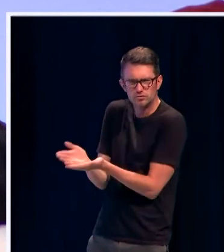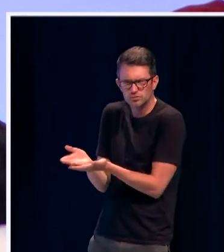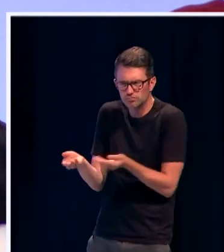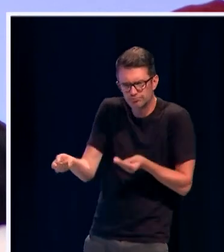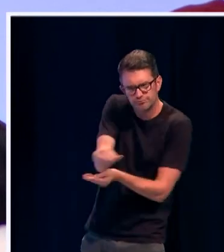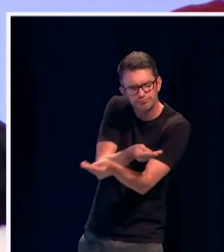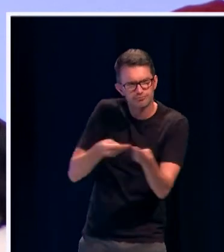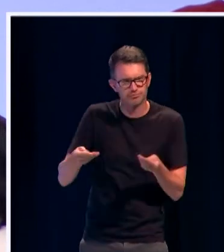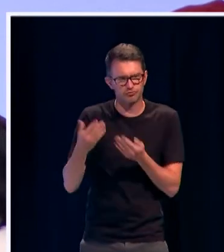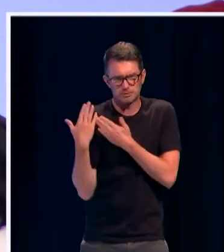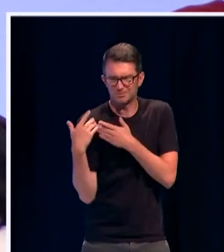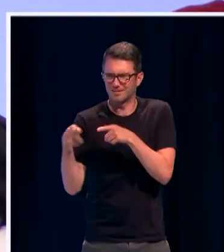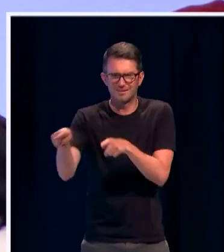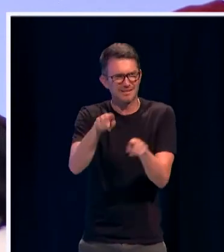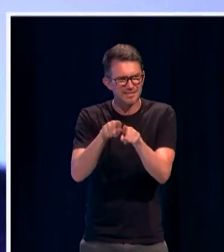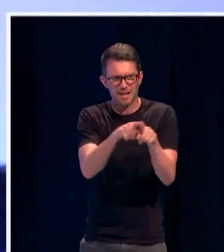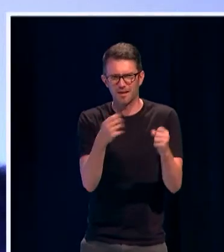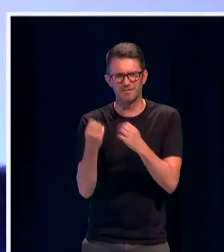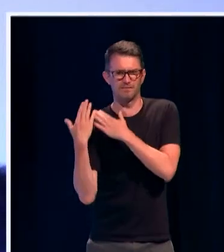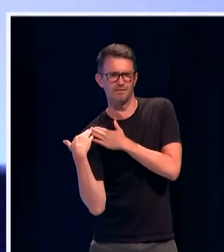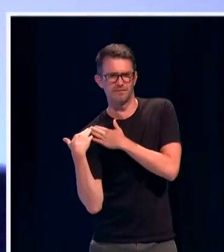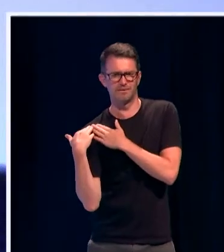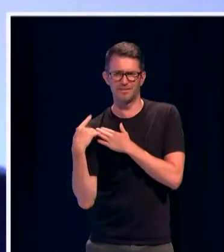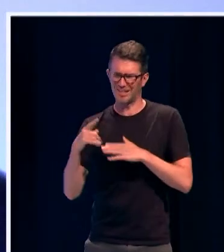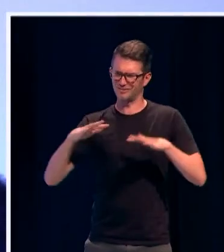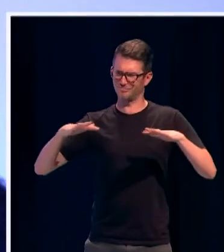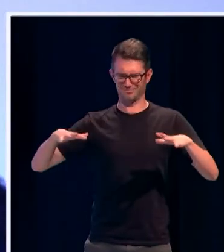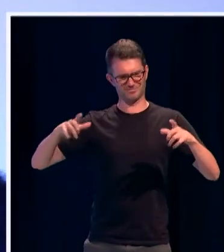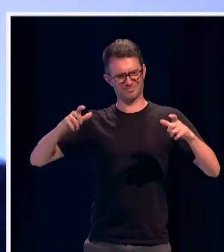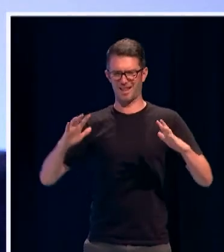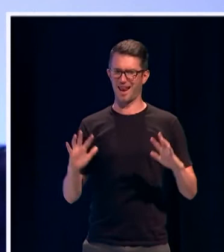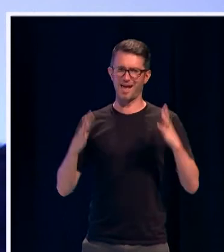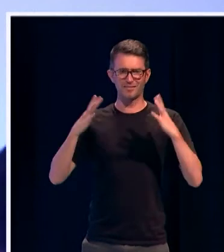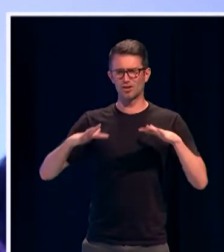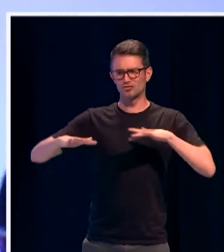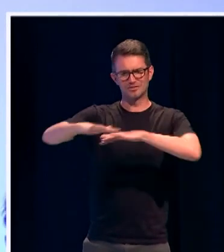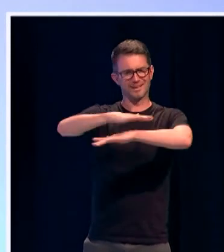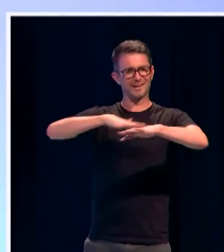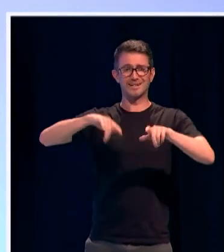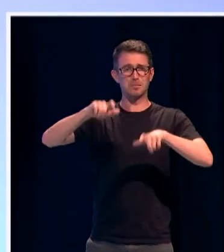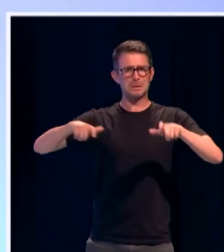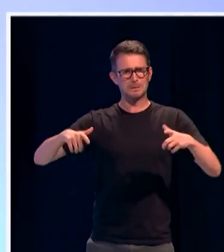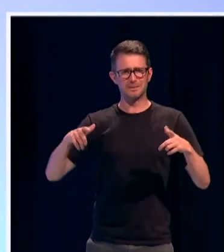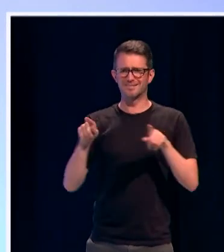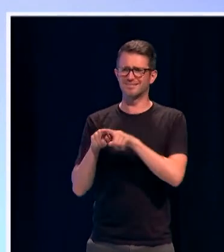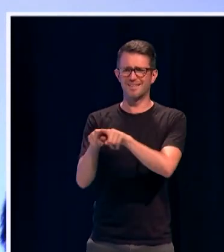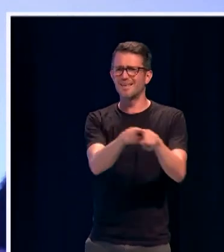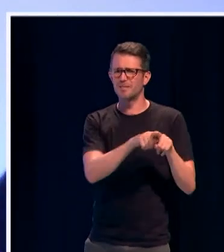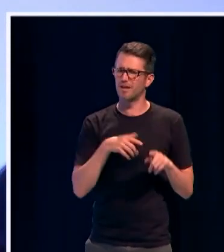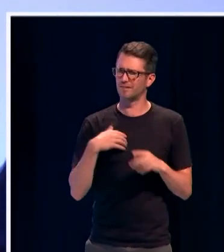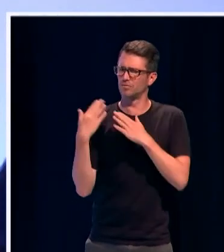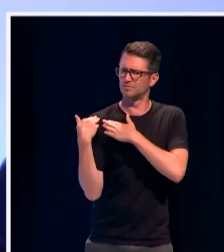by society. Okay, thank you. Last round for the other speakers.